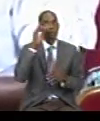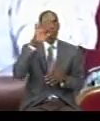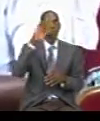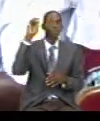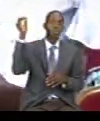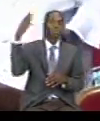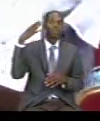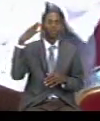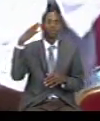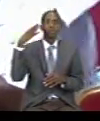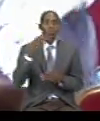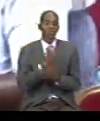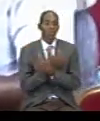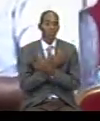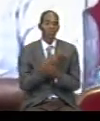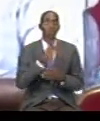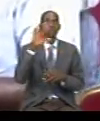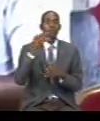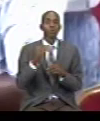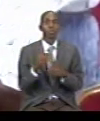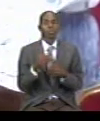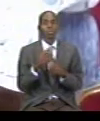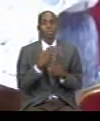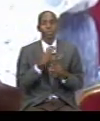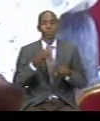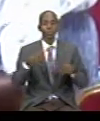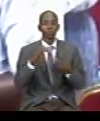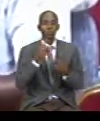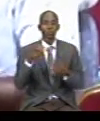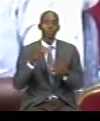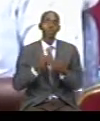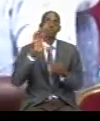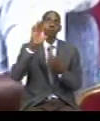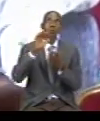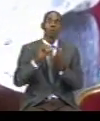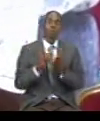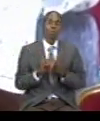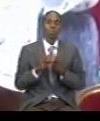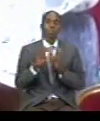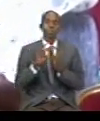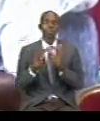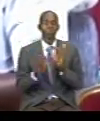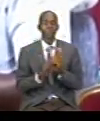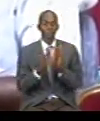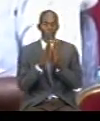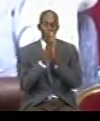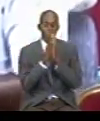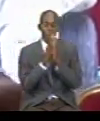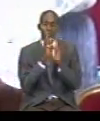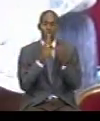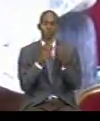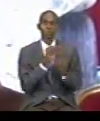words, and going in your own way. Let's pray and talk to the Lord.